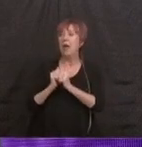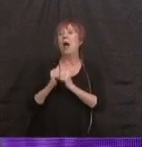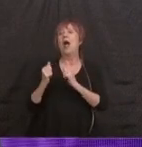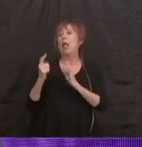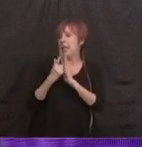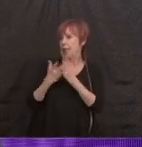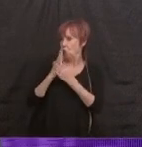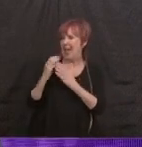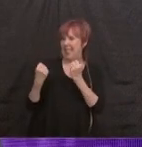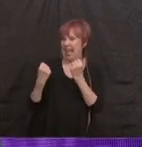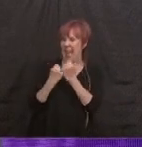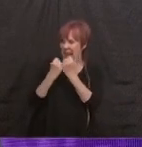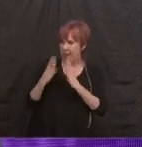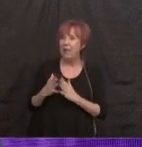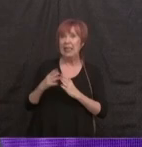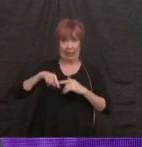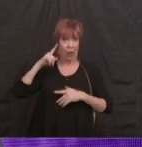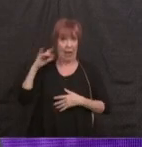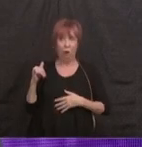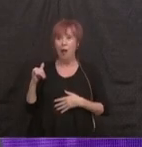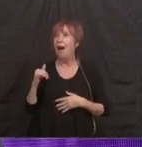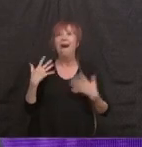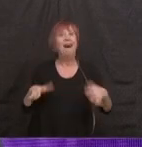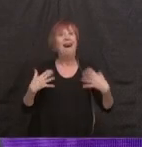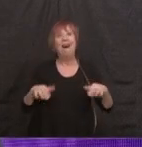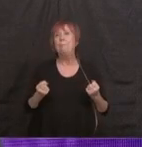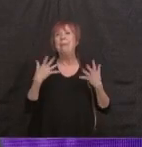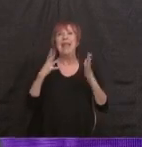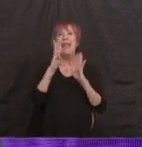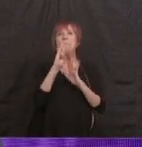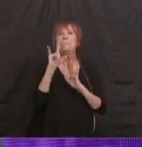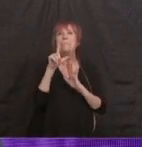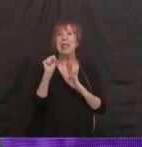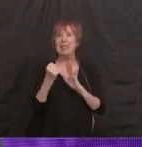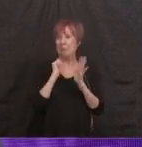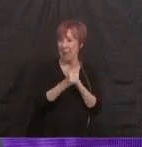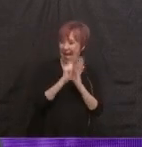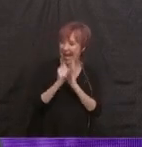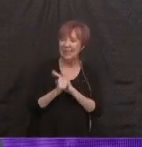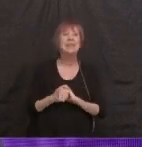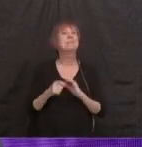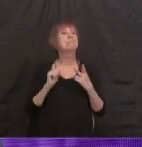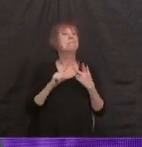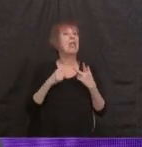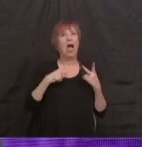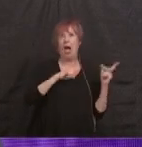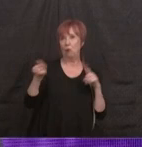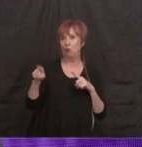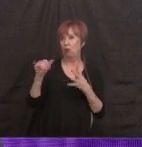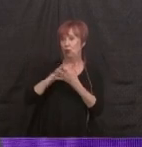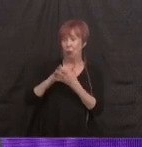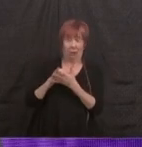we got many bills passed in the California legislature. I went to New York and,